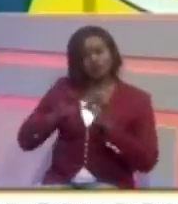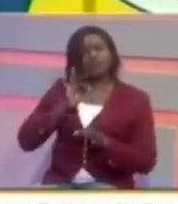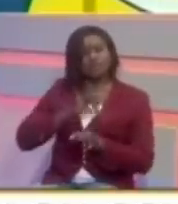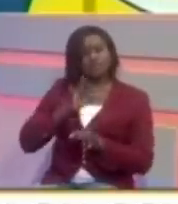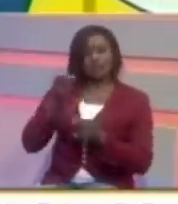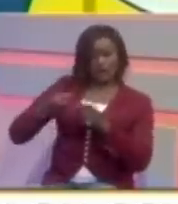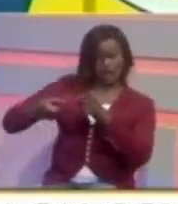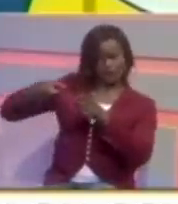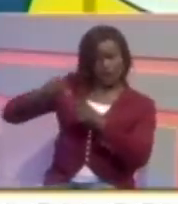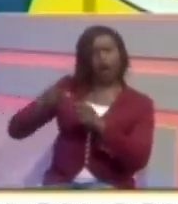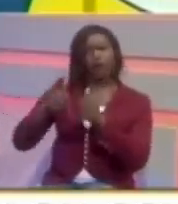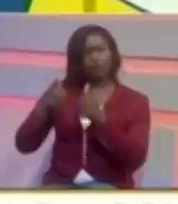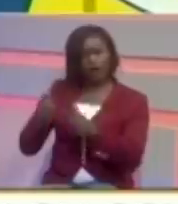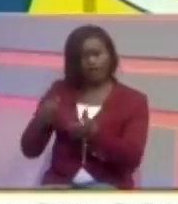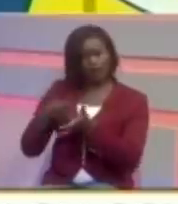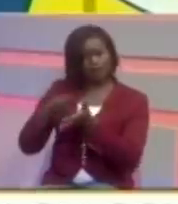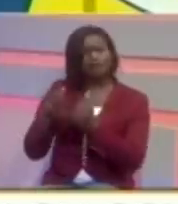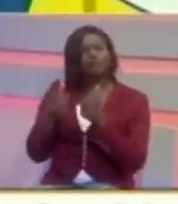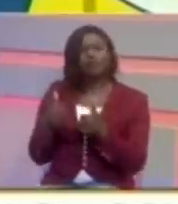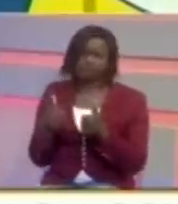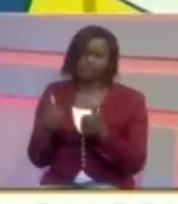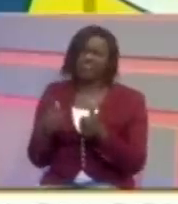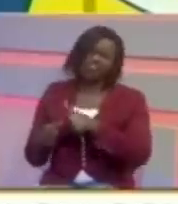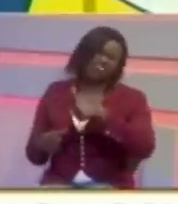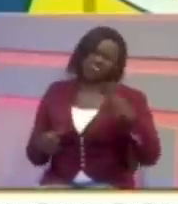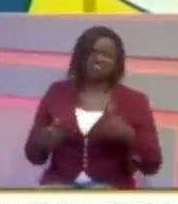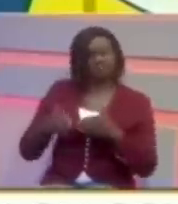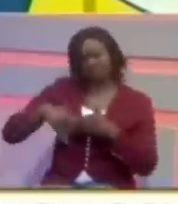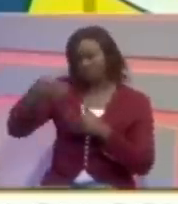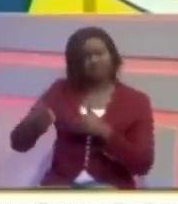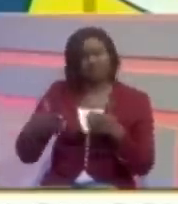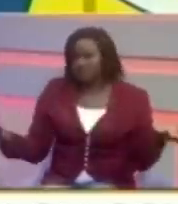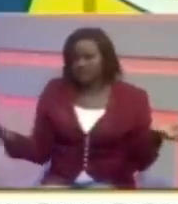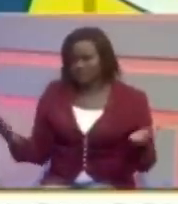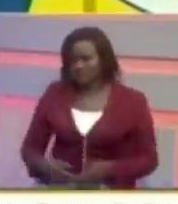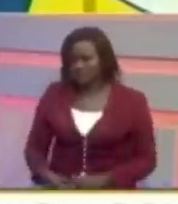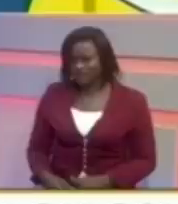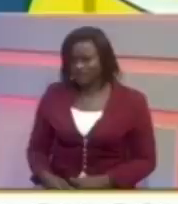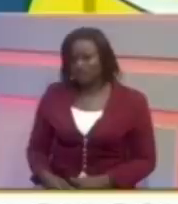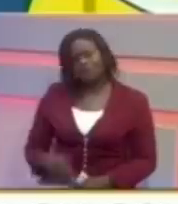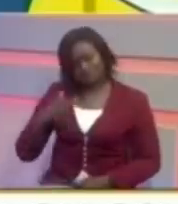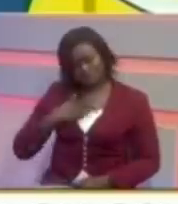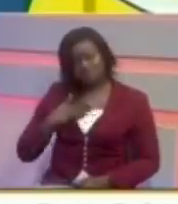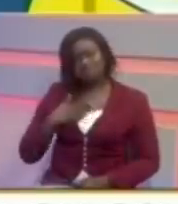be paid well. The others can come later. That's always my position.